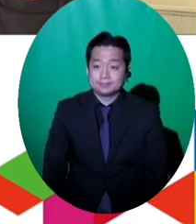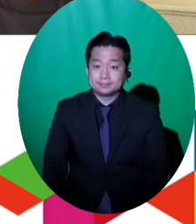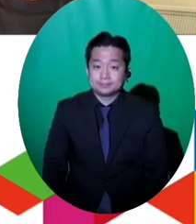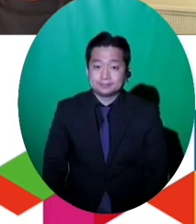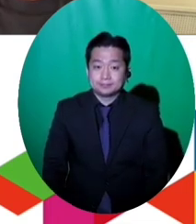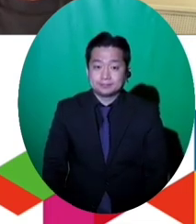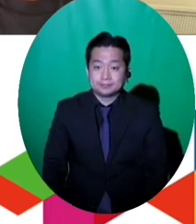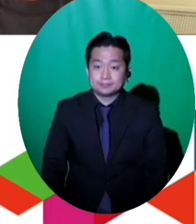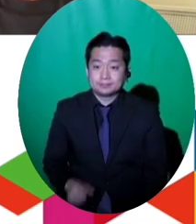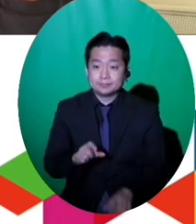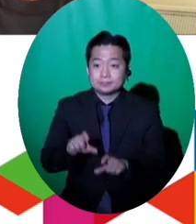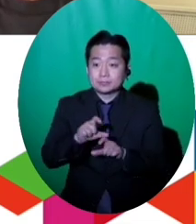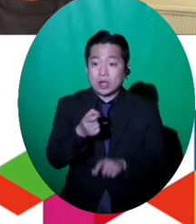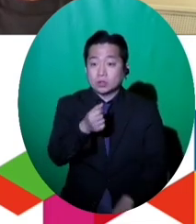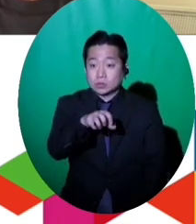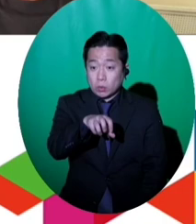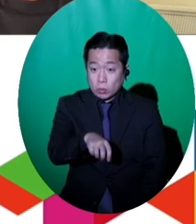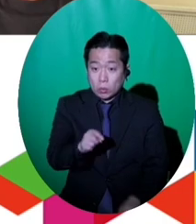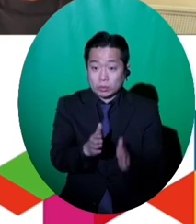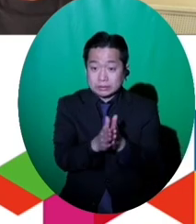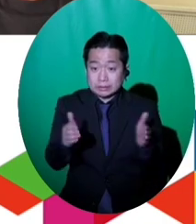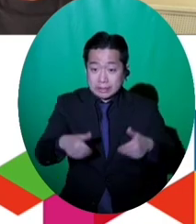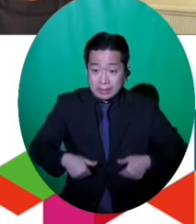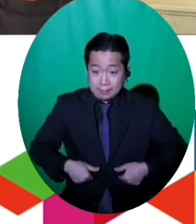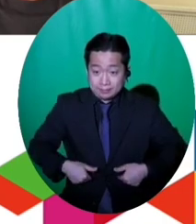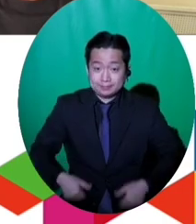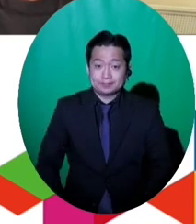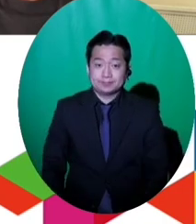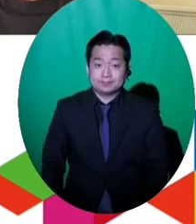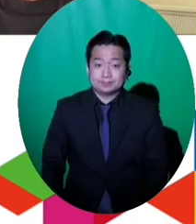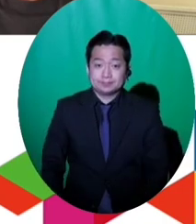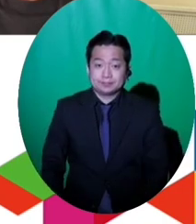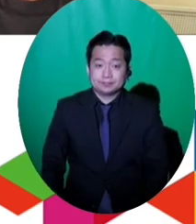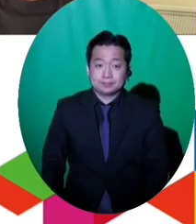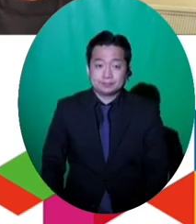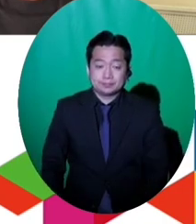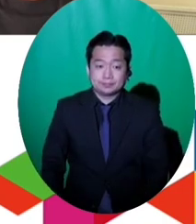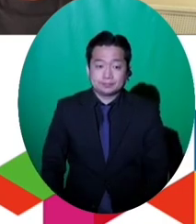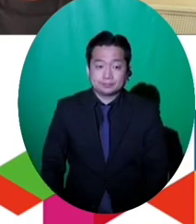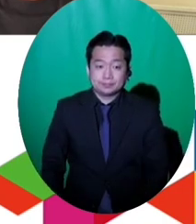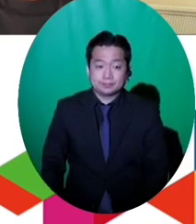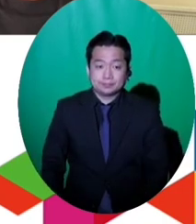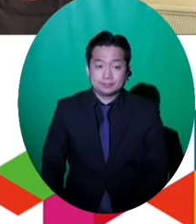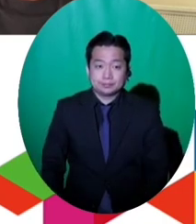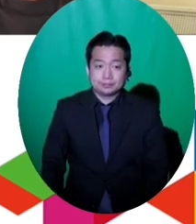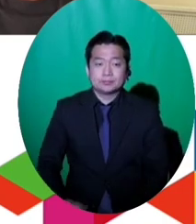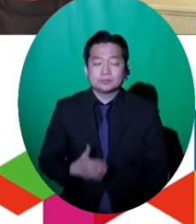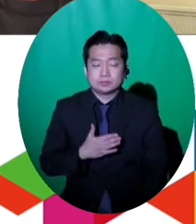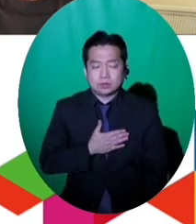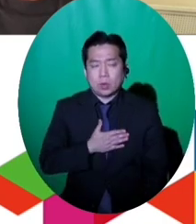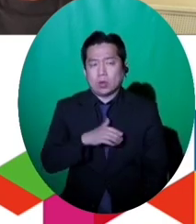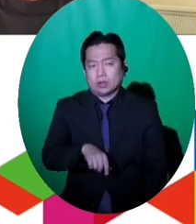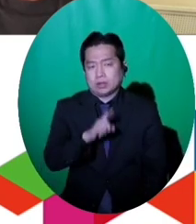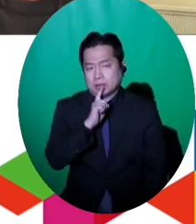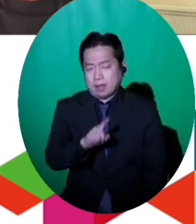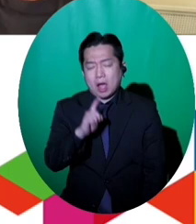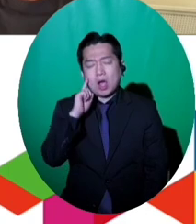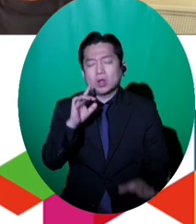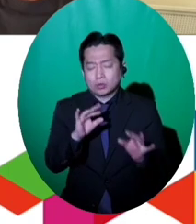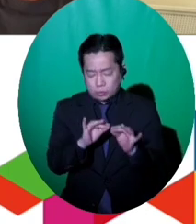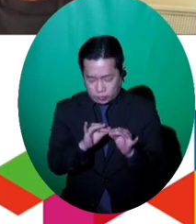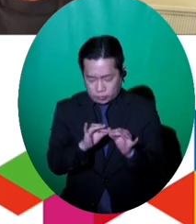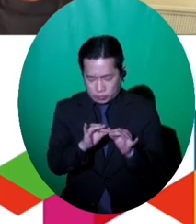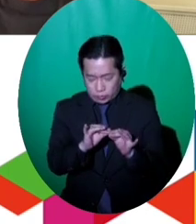you and Professor Tronto. It is easy to speak up the care, but it is very difficult to achieve the good